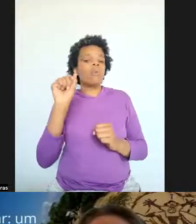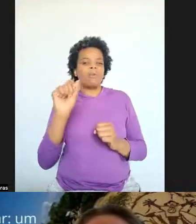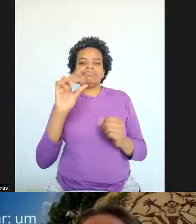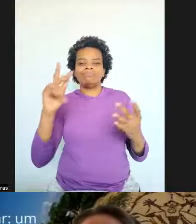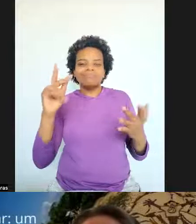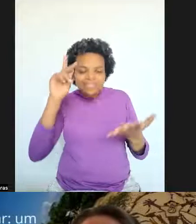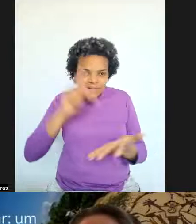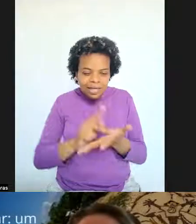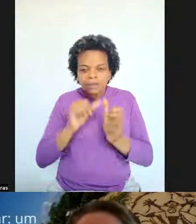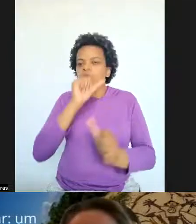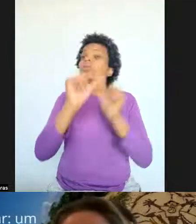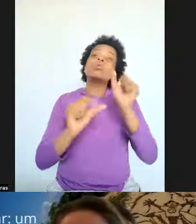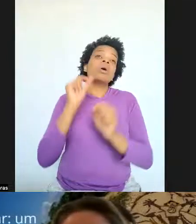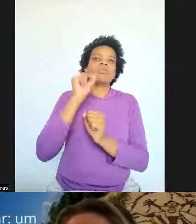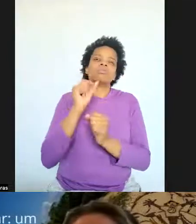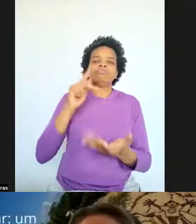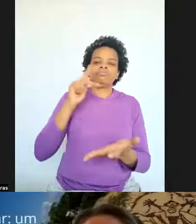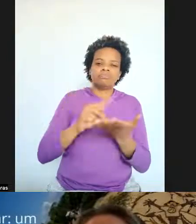promoting